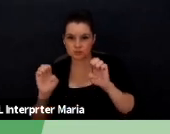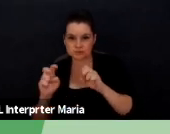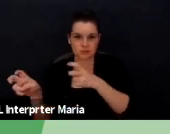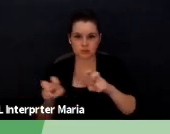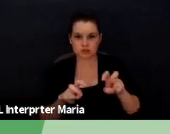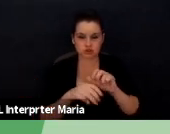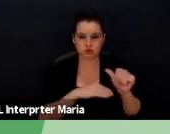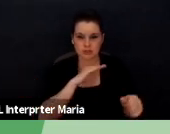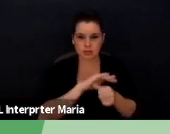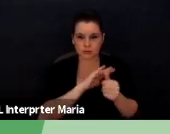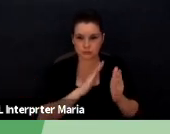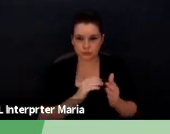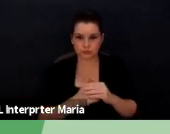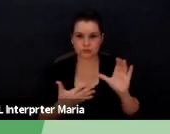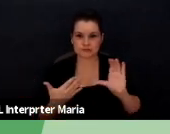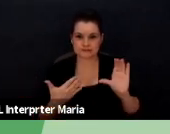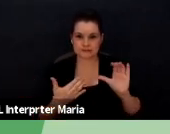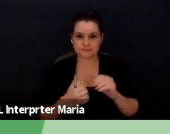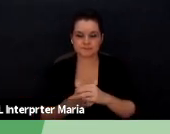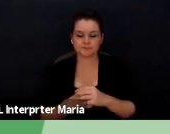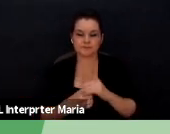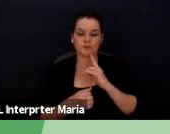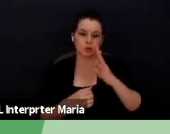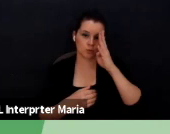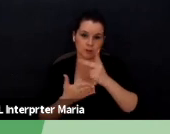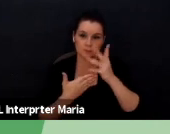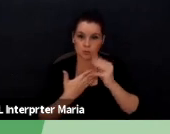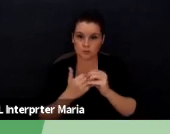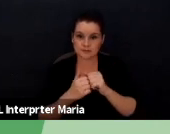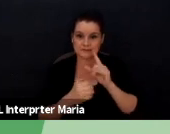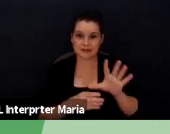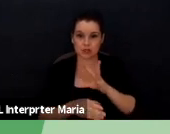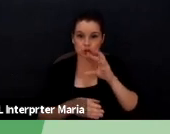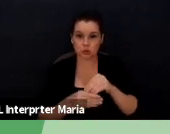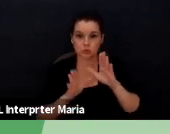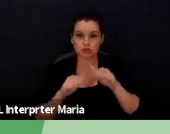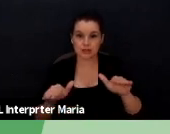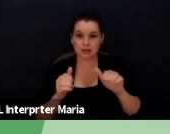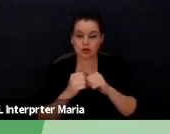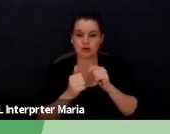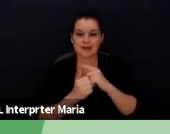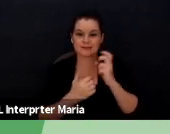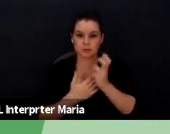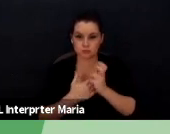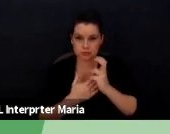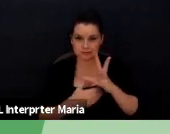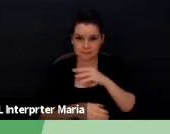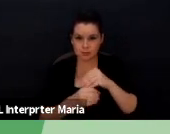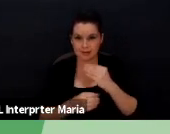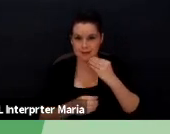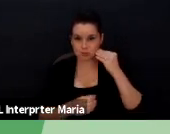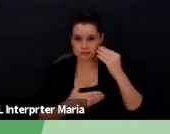shelter. C, create programs that include childcare and transportation as part of housing